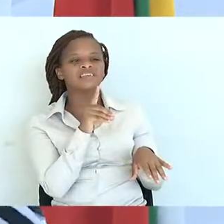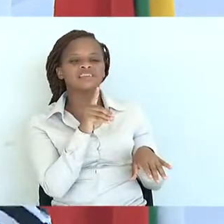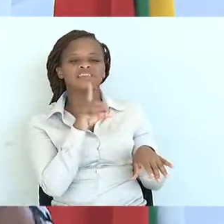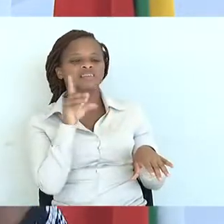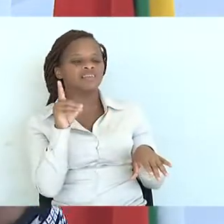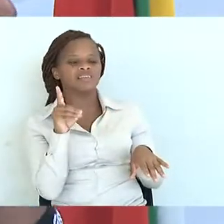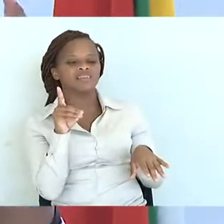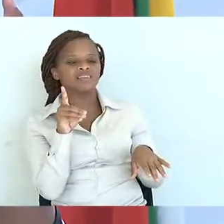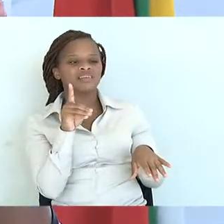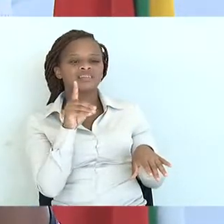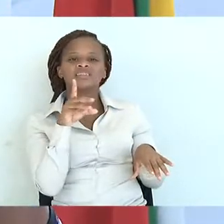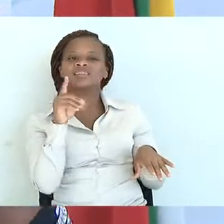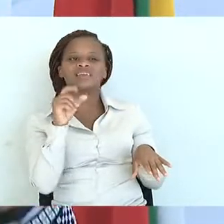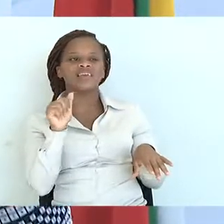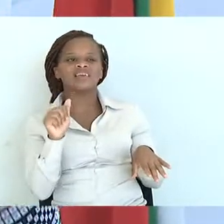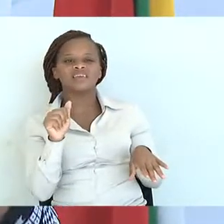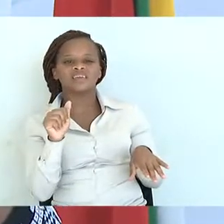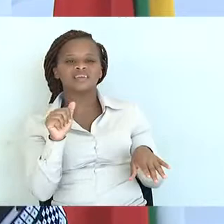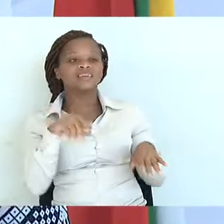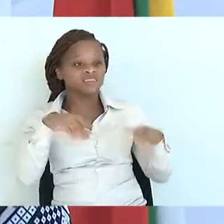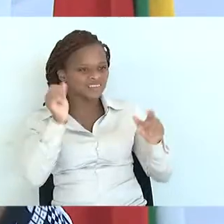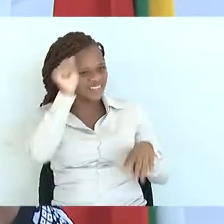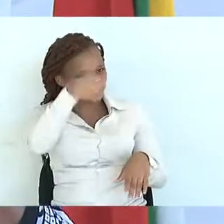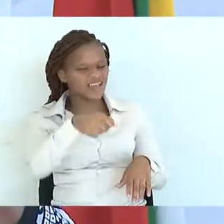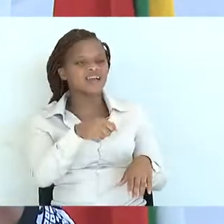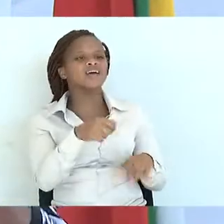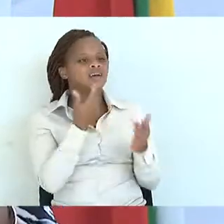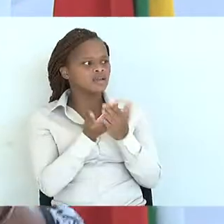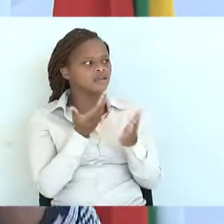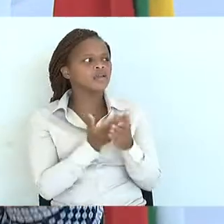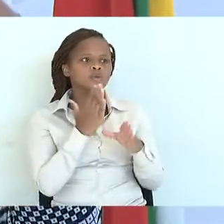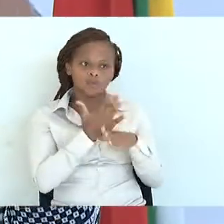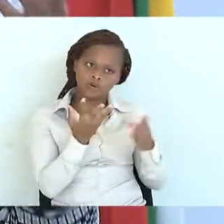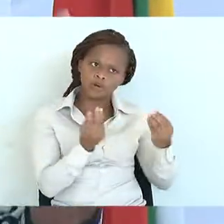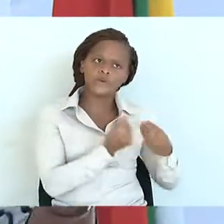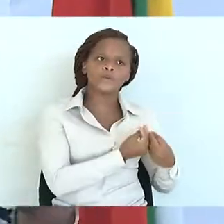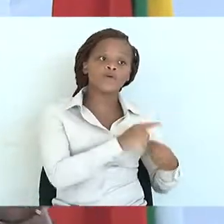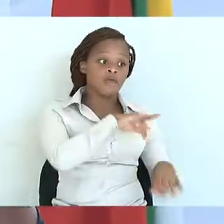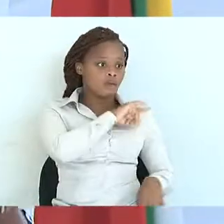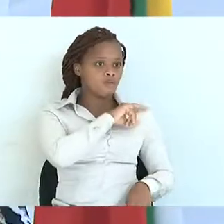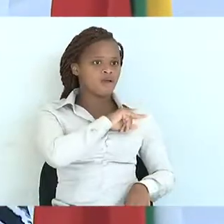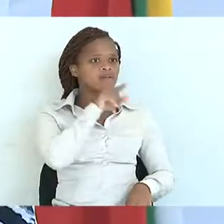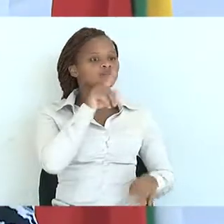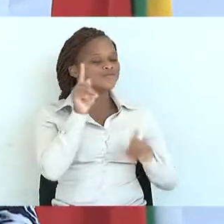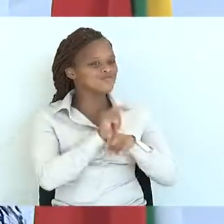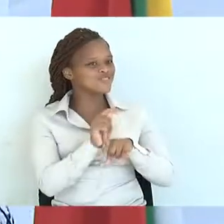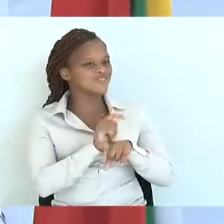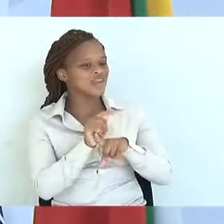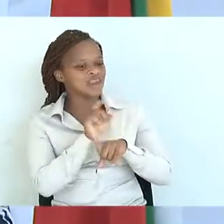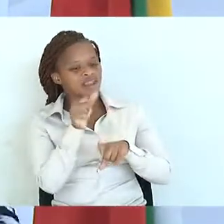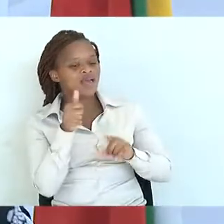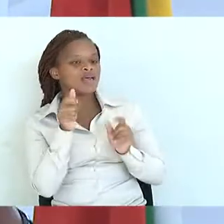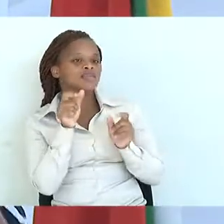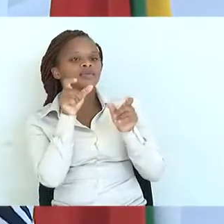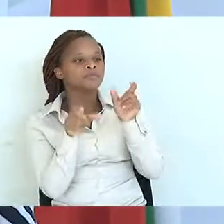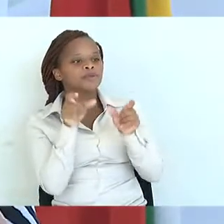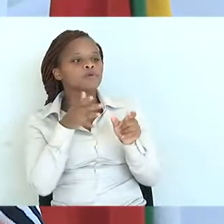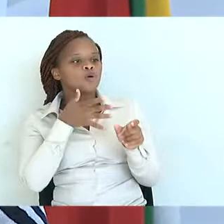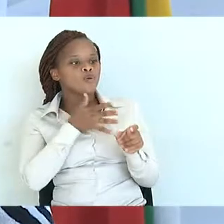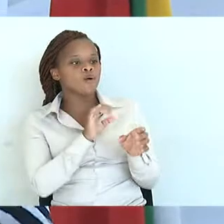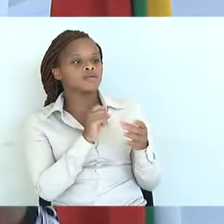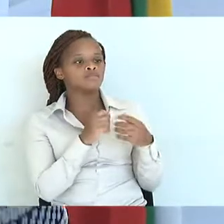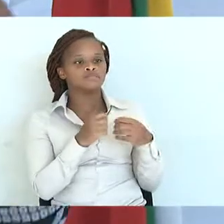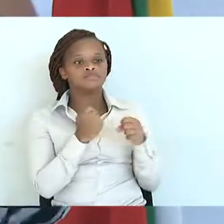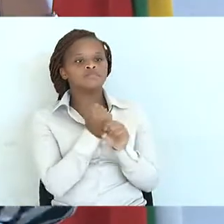Culture, yeah. Fanele basebenze nani ukuthi batrain abanye abantwana who want to be movies and all those